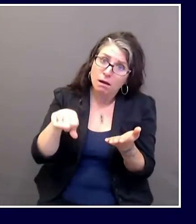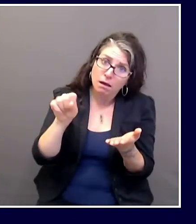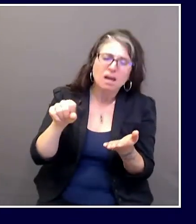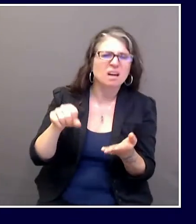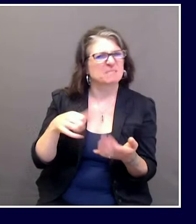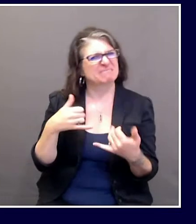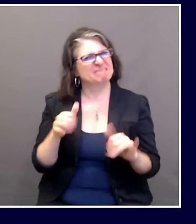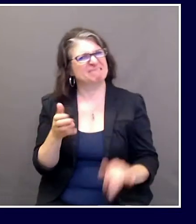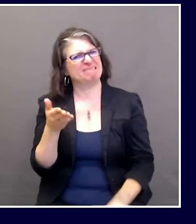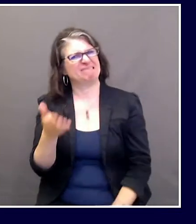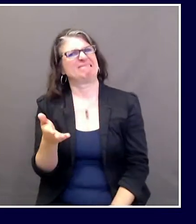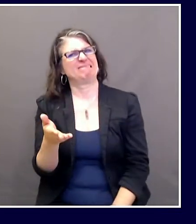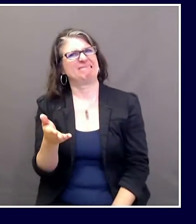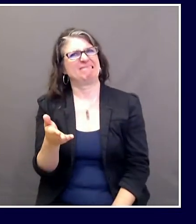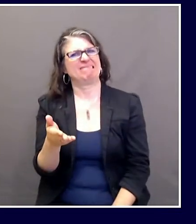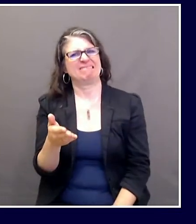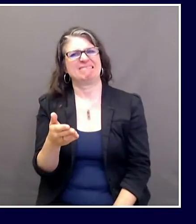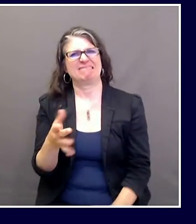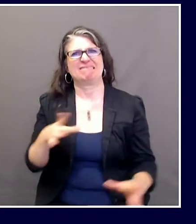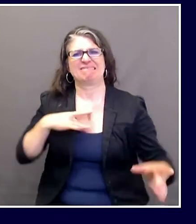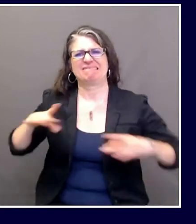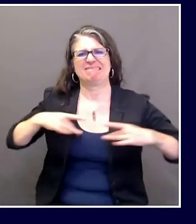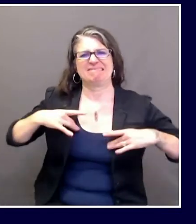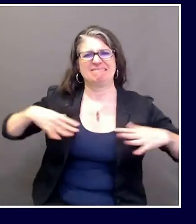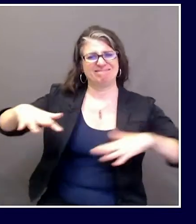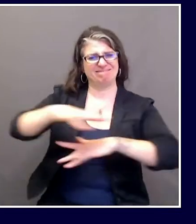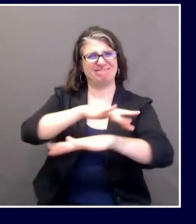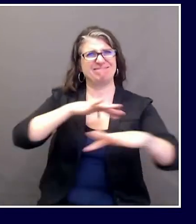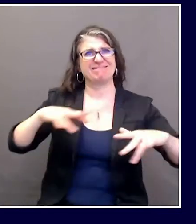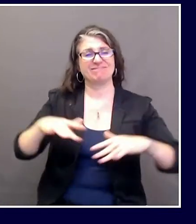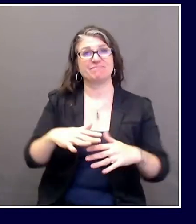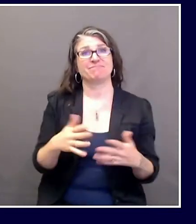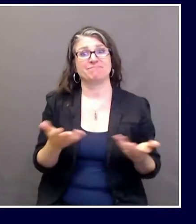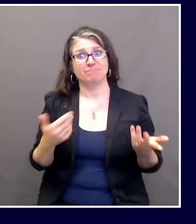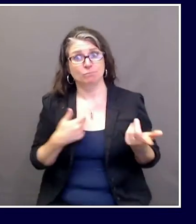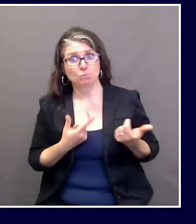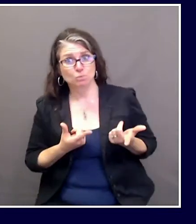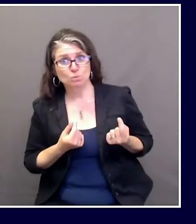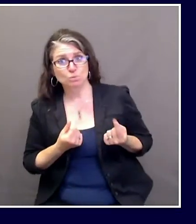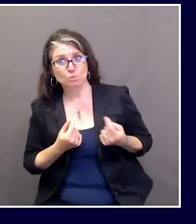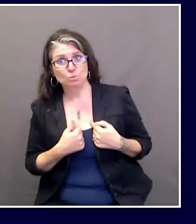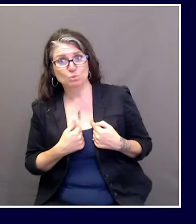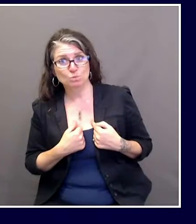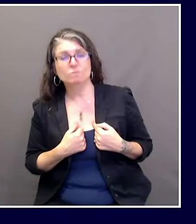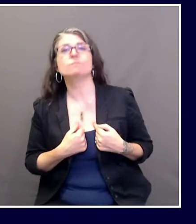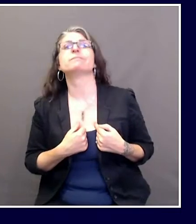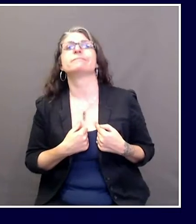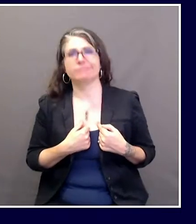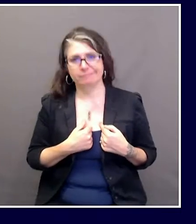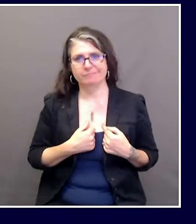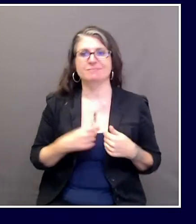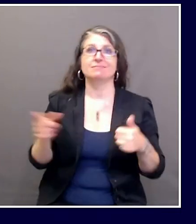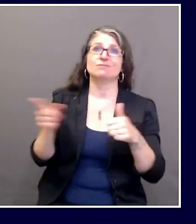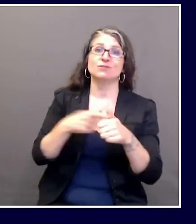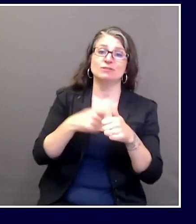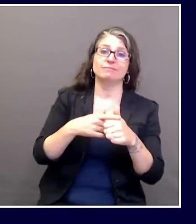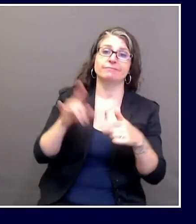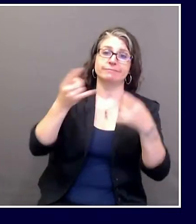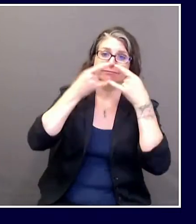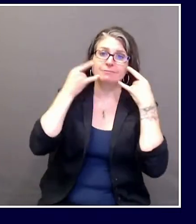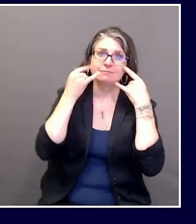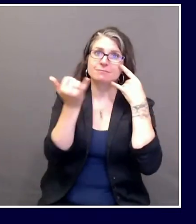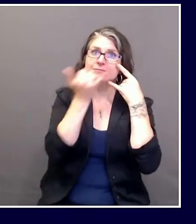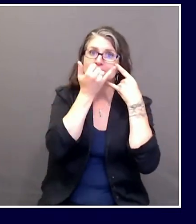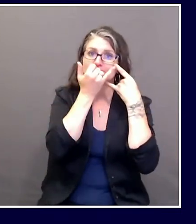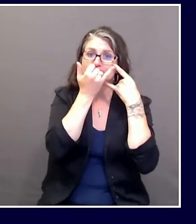things that you can do to lower the risk. If wearing a mask indoors while you're singing is available to you, and that's something